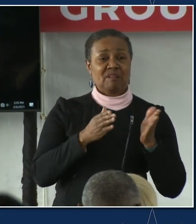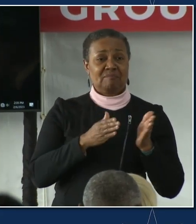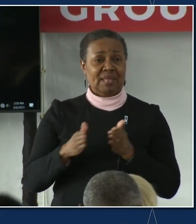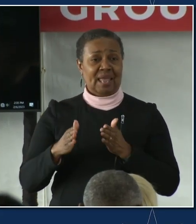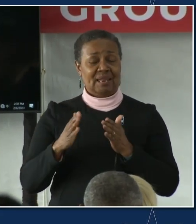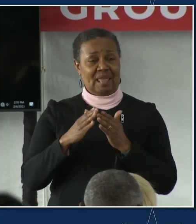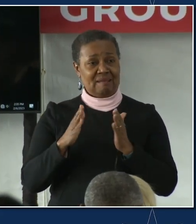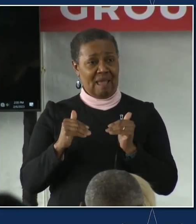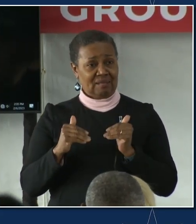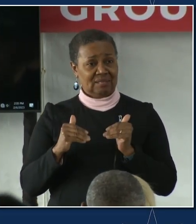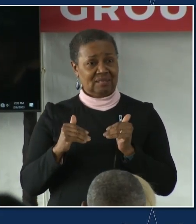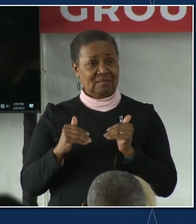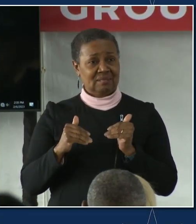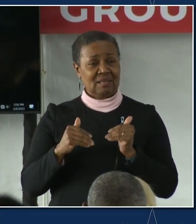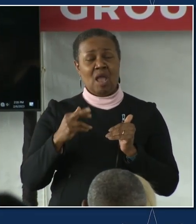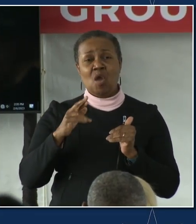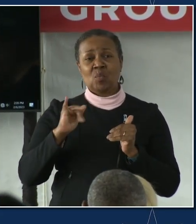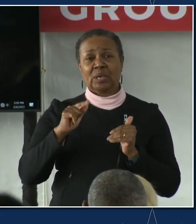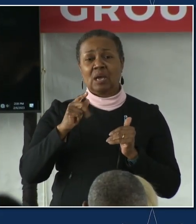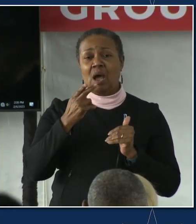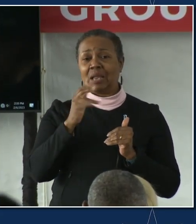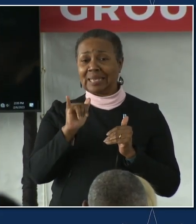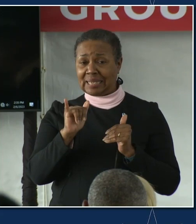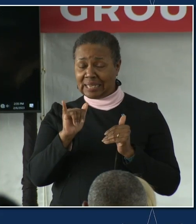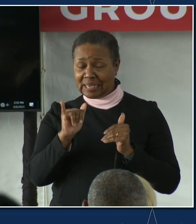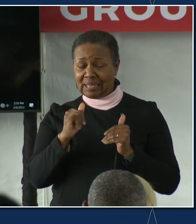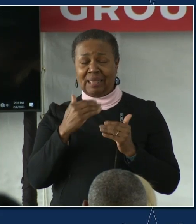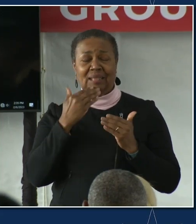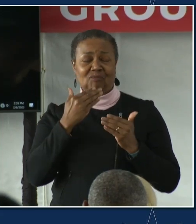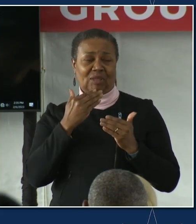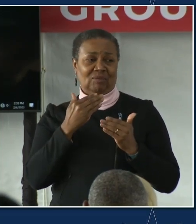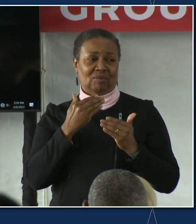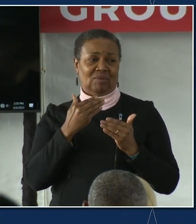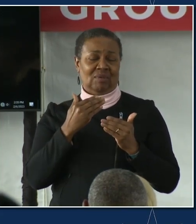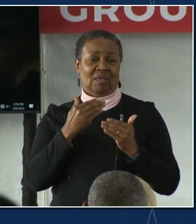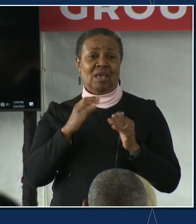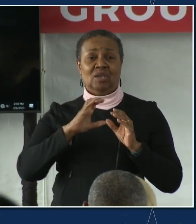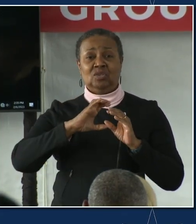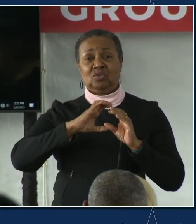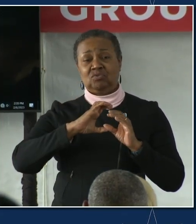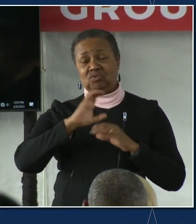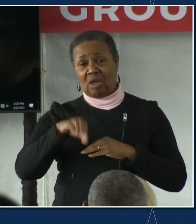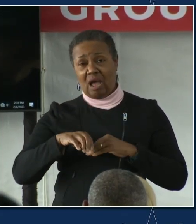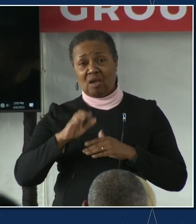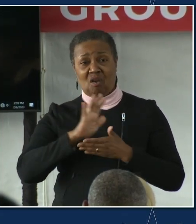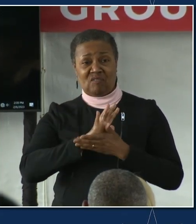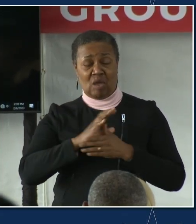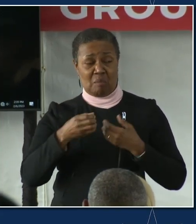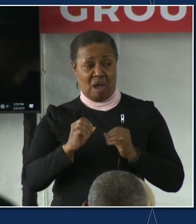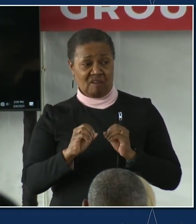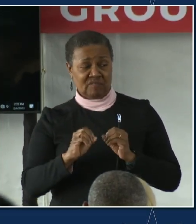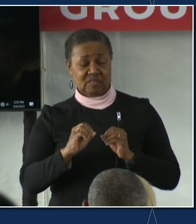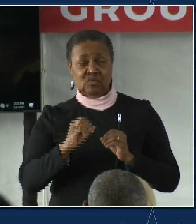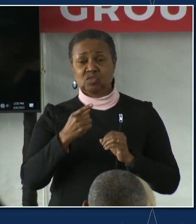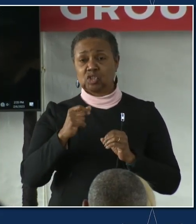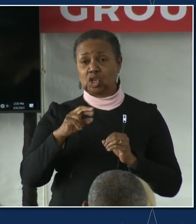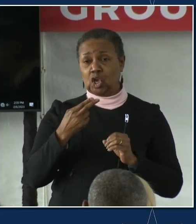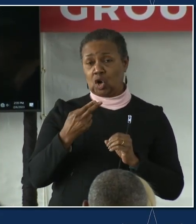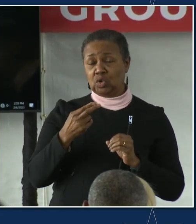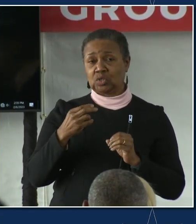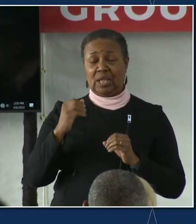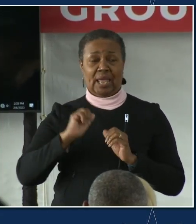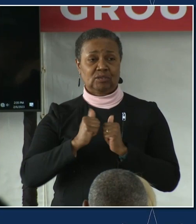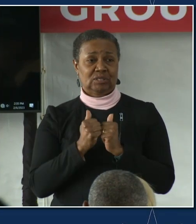Housing, Peter Hawley, it's been great. The Chicago Film Office, the Gersh Agency, Public Schools,